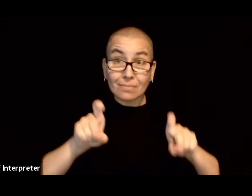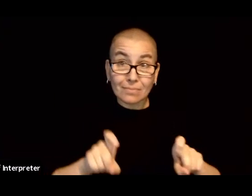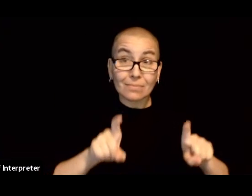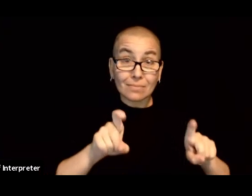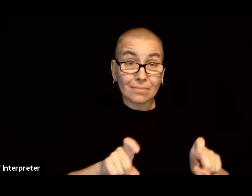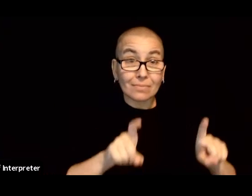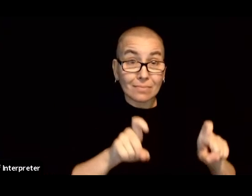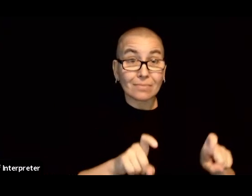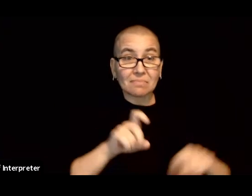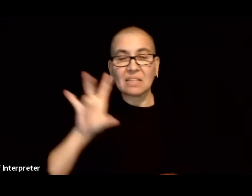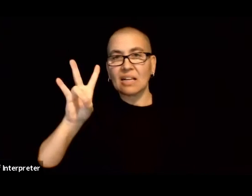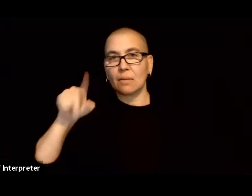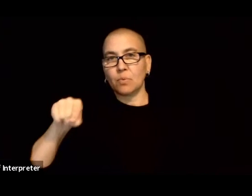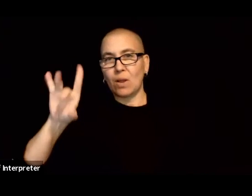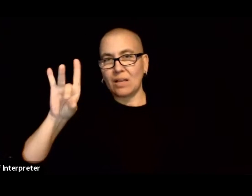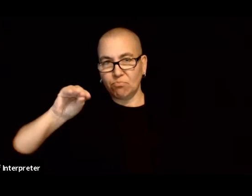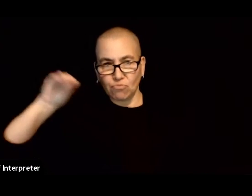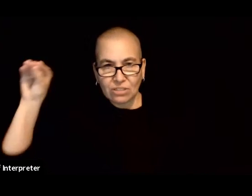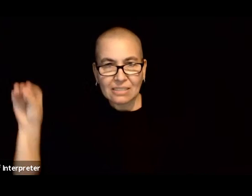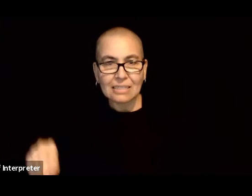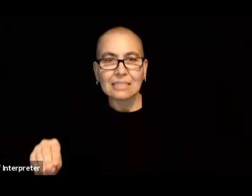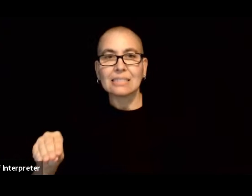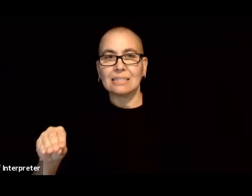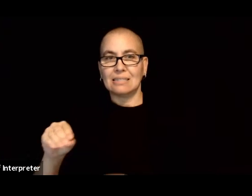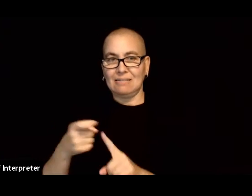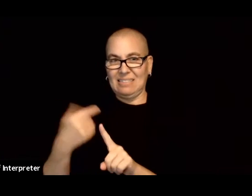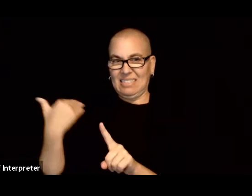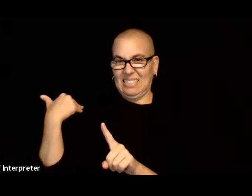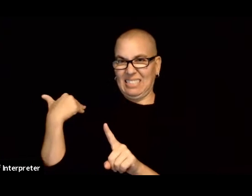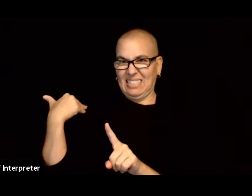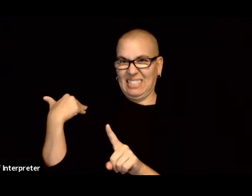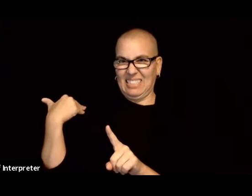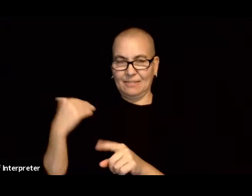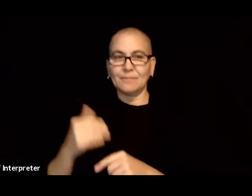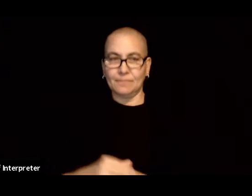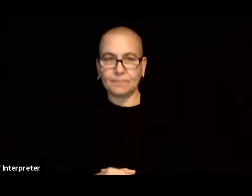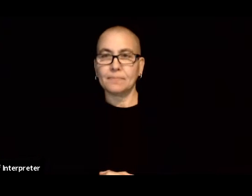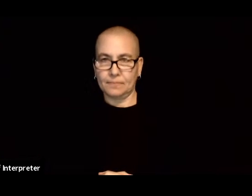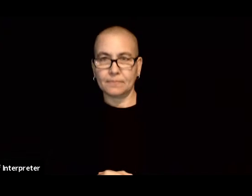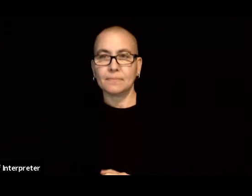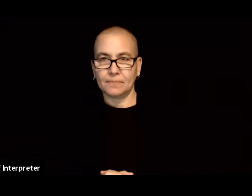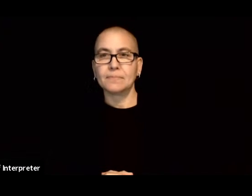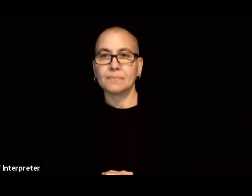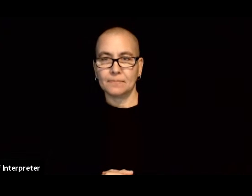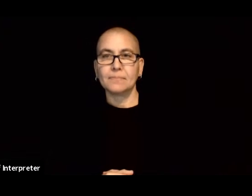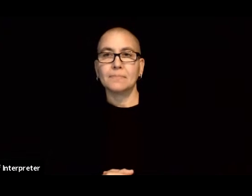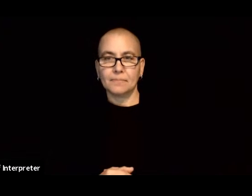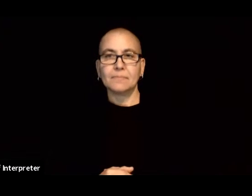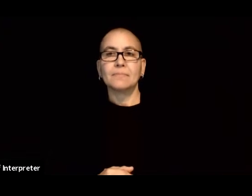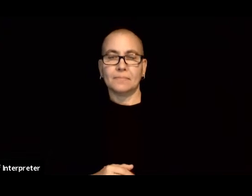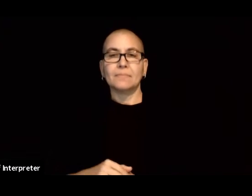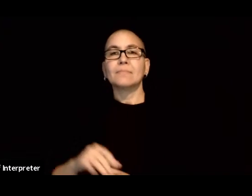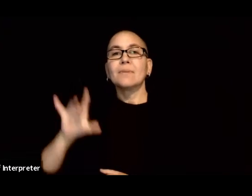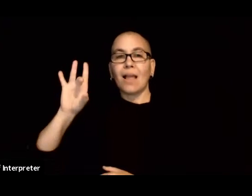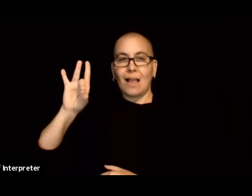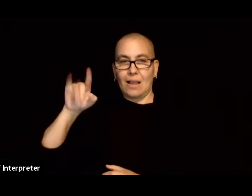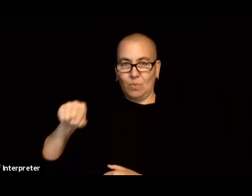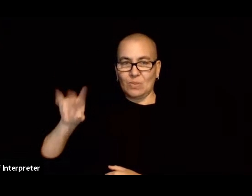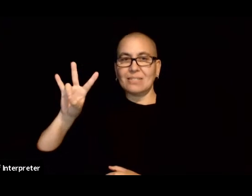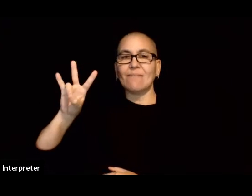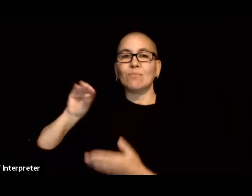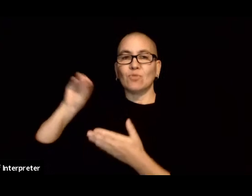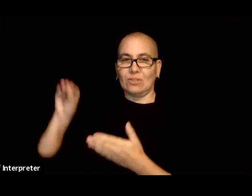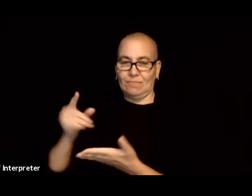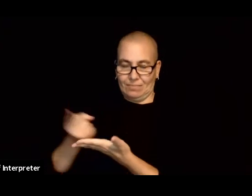of 8% a week ago. So it's important to note, and as I mentioned, I think last week, this is a